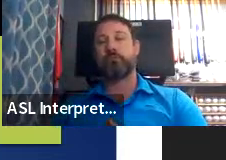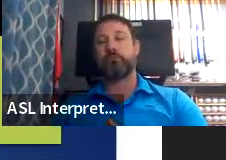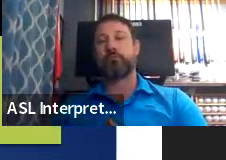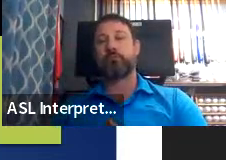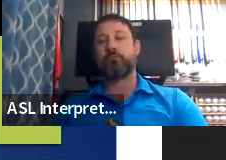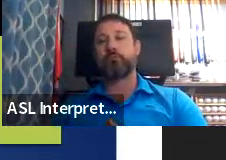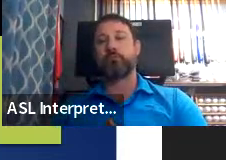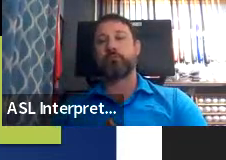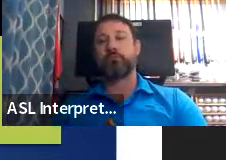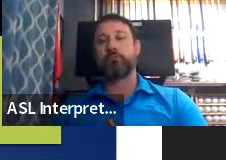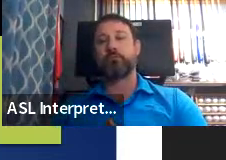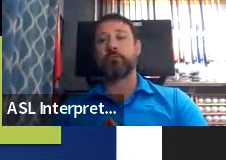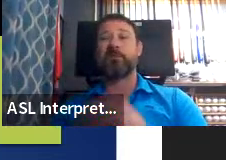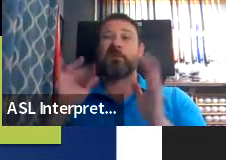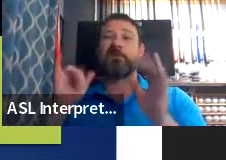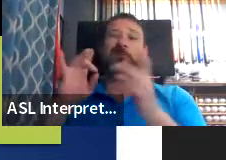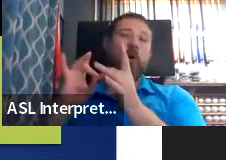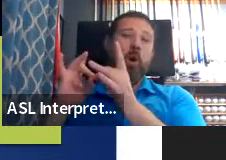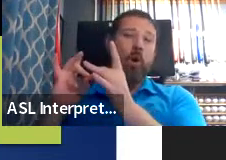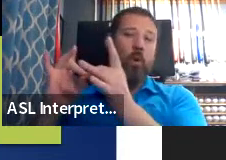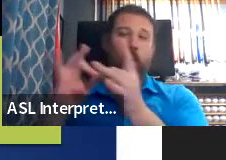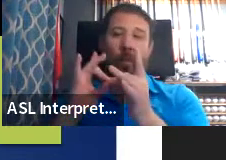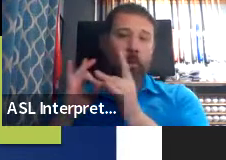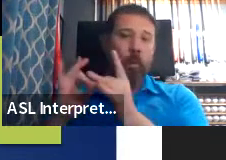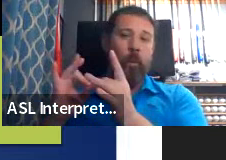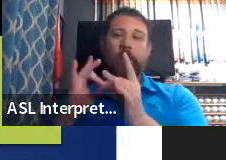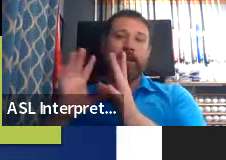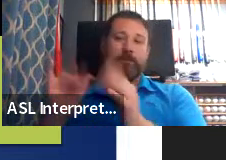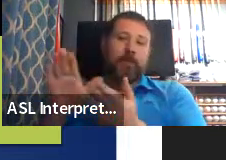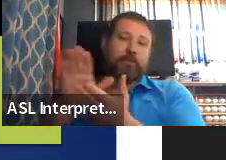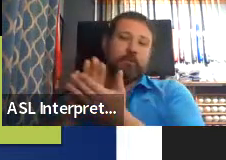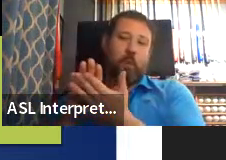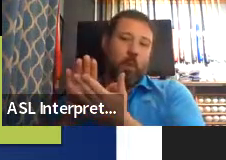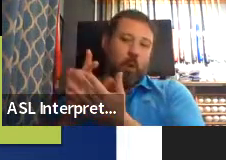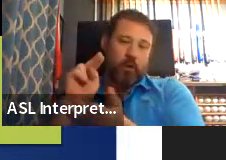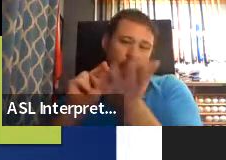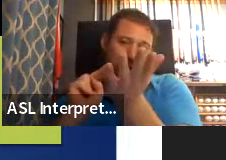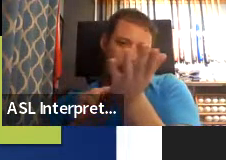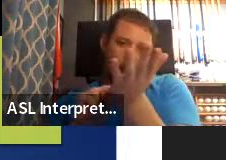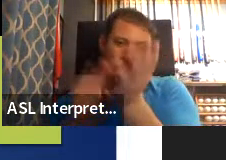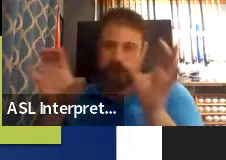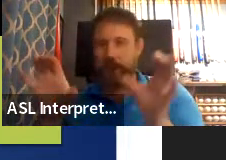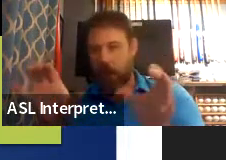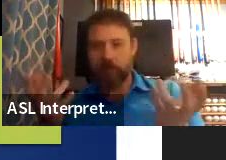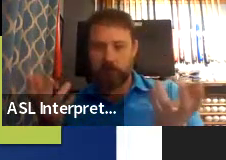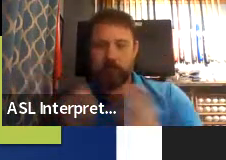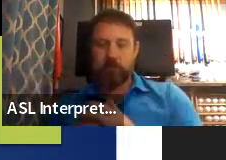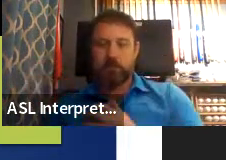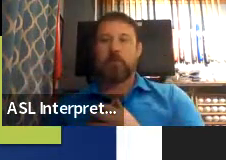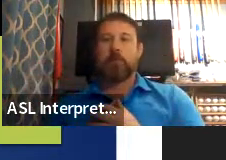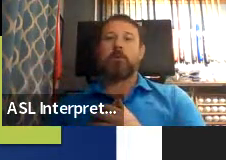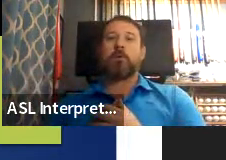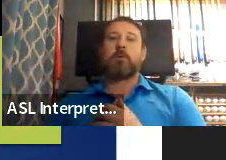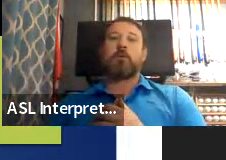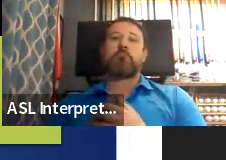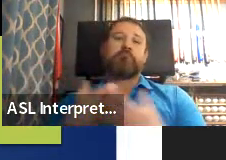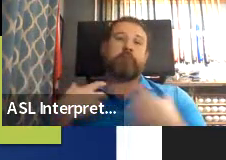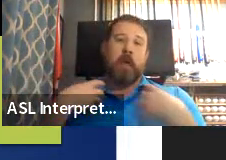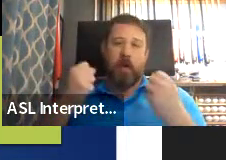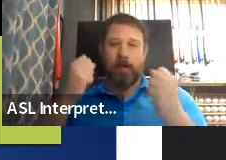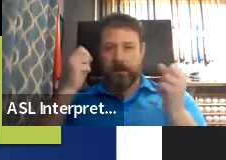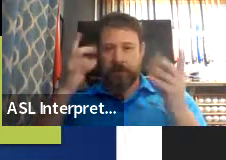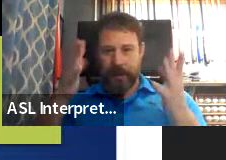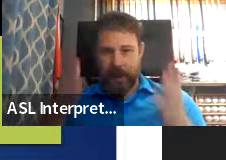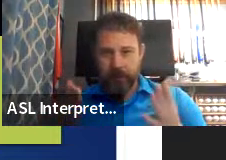And these just kind of the coordination that the school nurse does. And school nurses are health